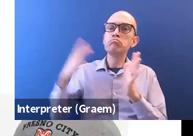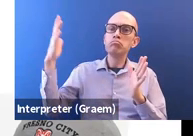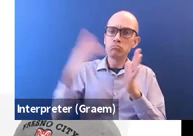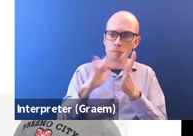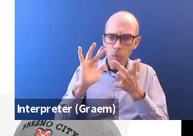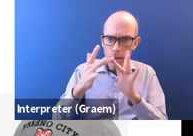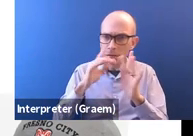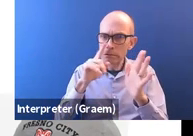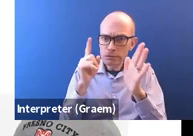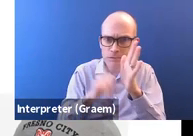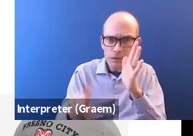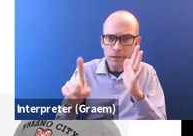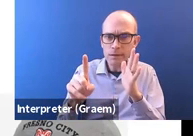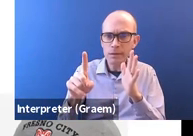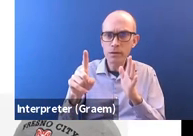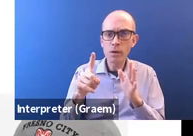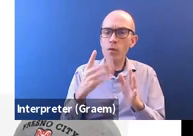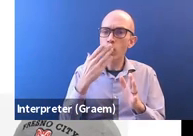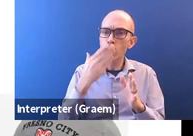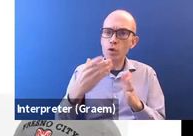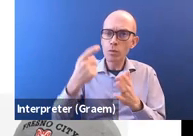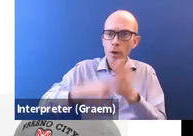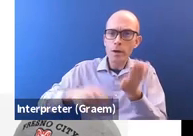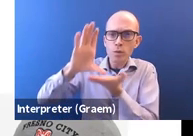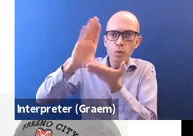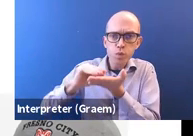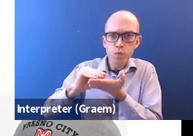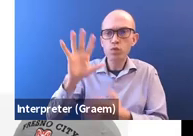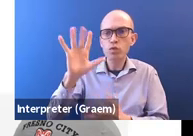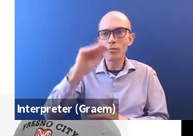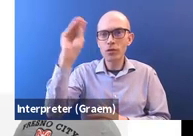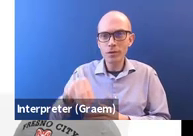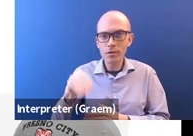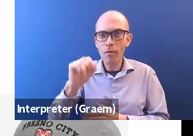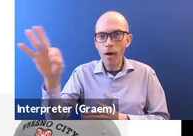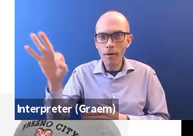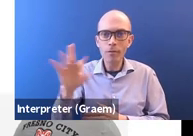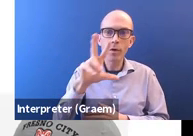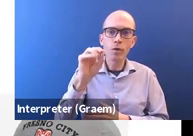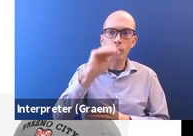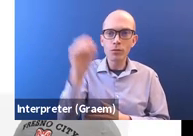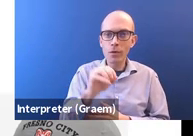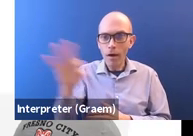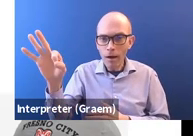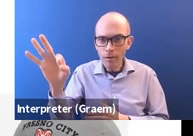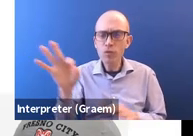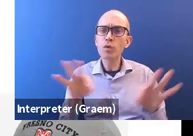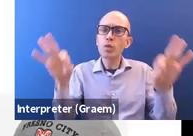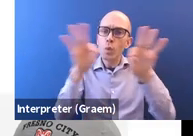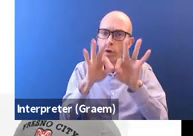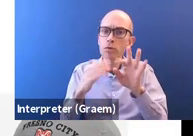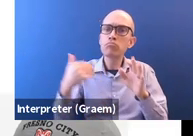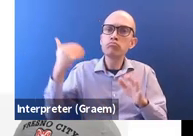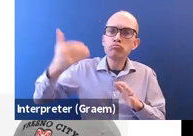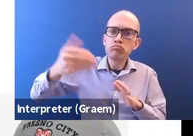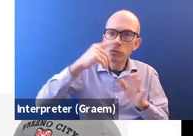During Christmas and holiday, we're dropping some 25% off, some 30% off too. So worth it to kind of peek in every now and again to see